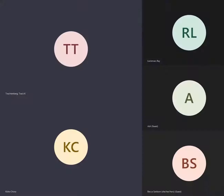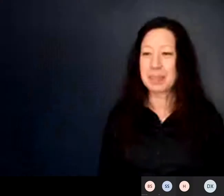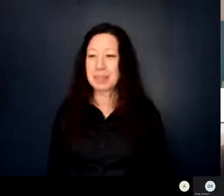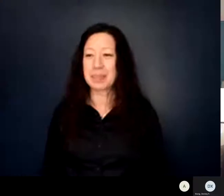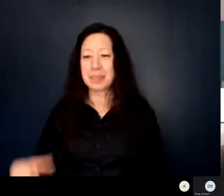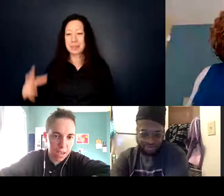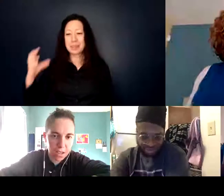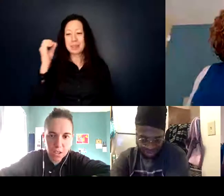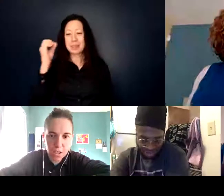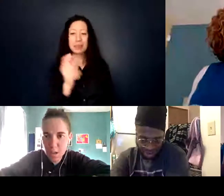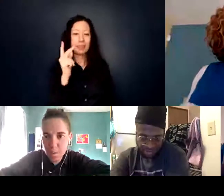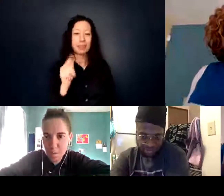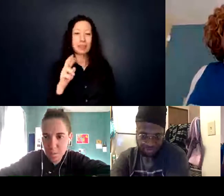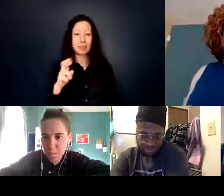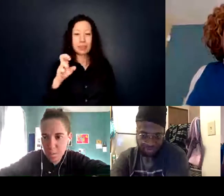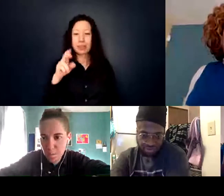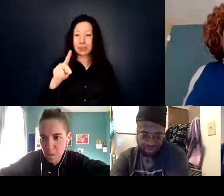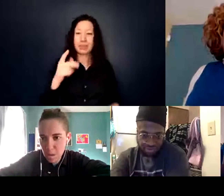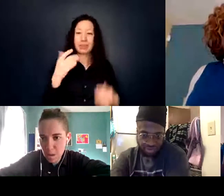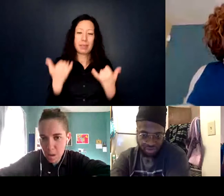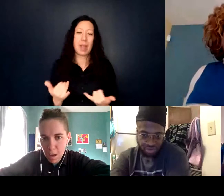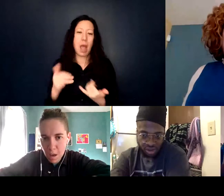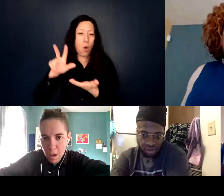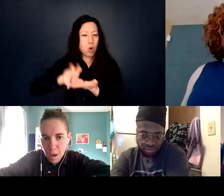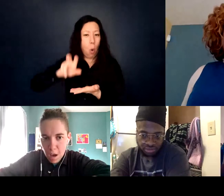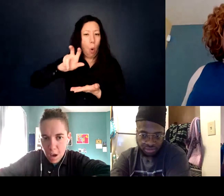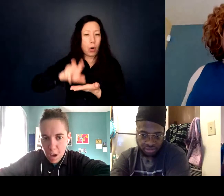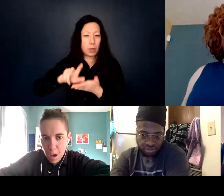Alrighty, recording is starting.